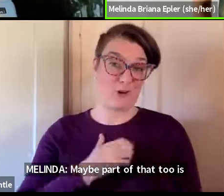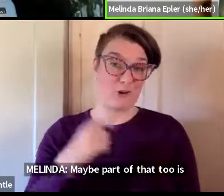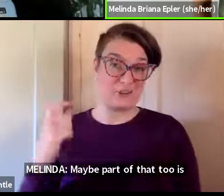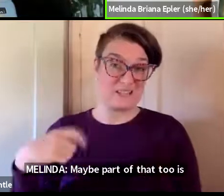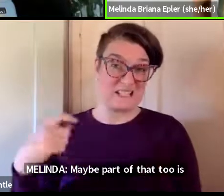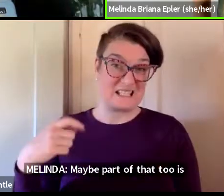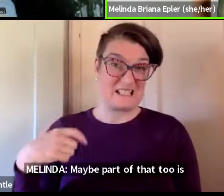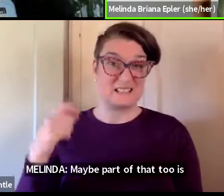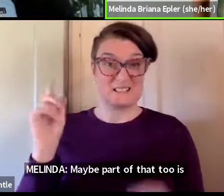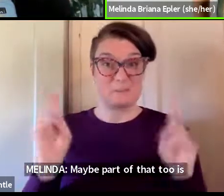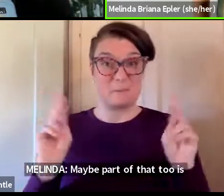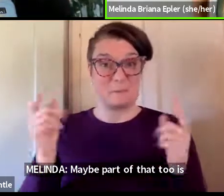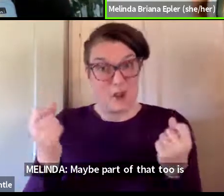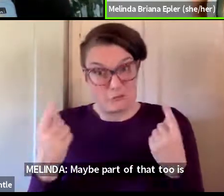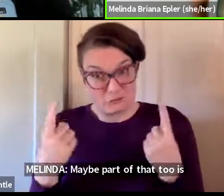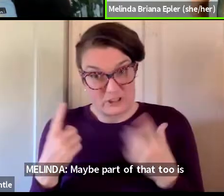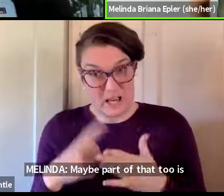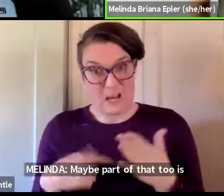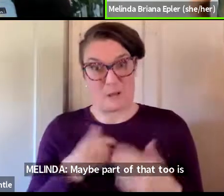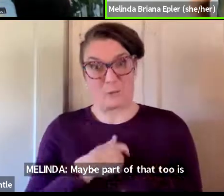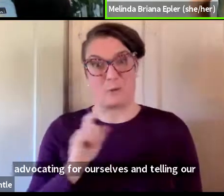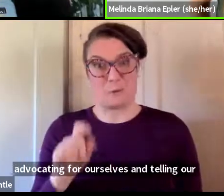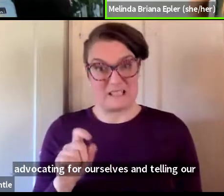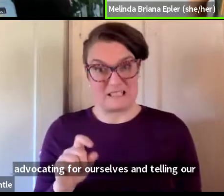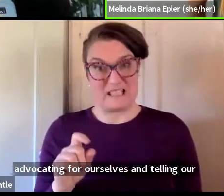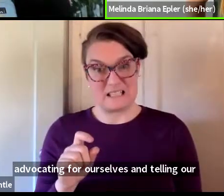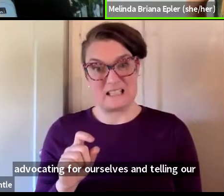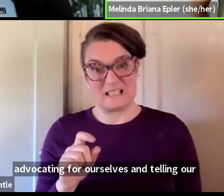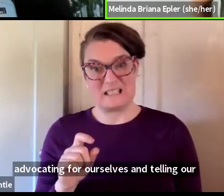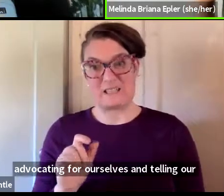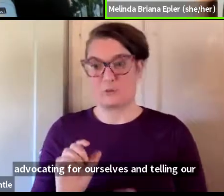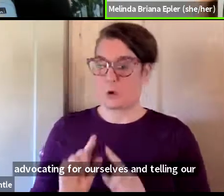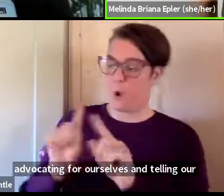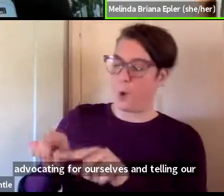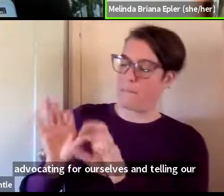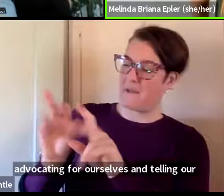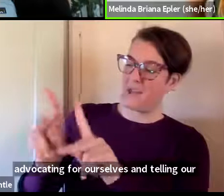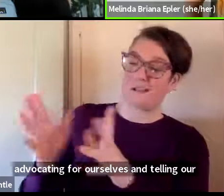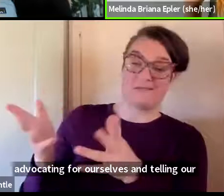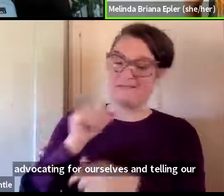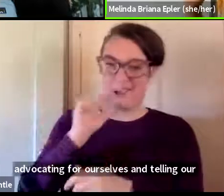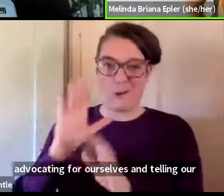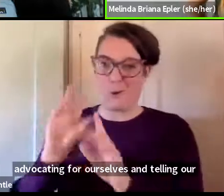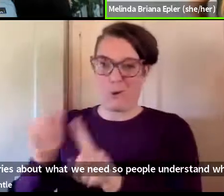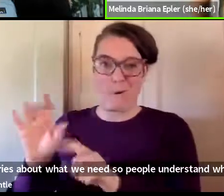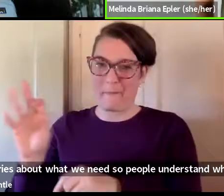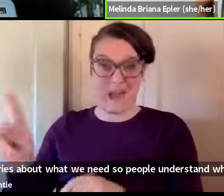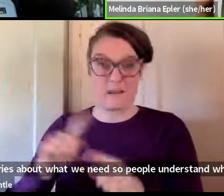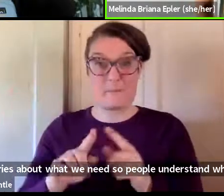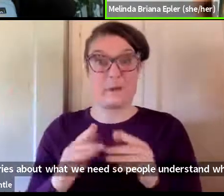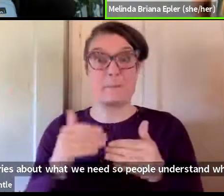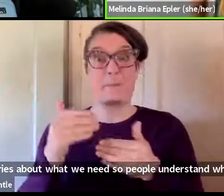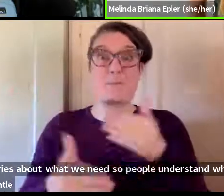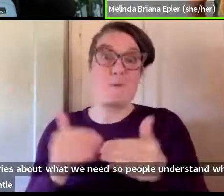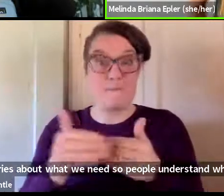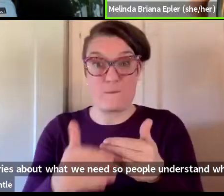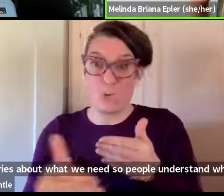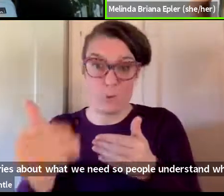people understand what we need as we go back, or it's not going back, it's moving forward into a new reality,